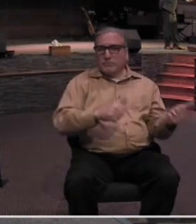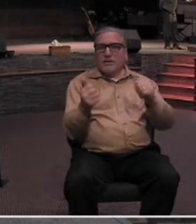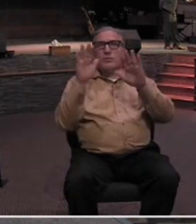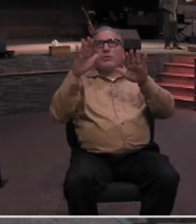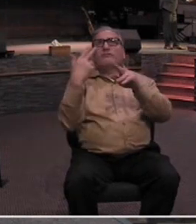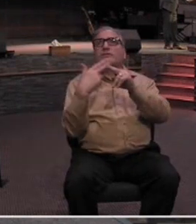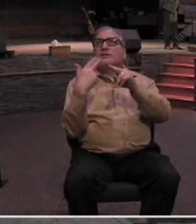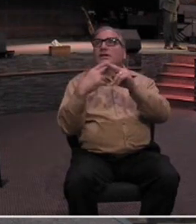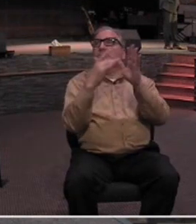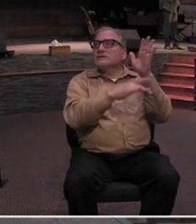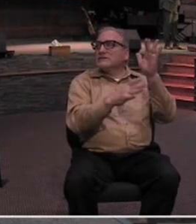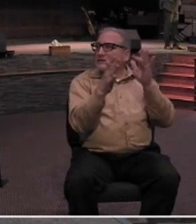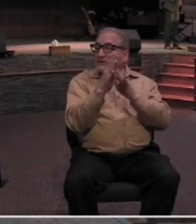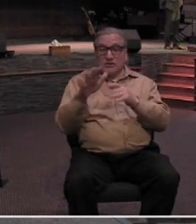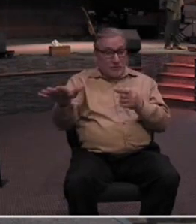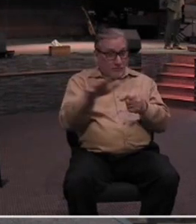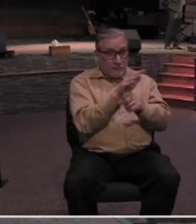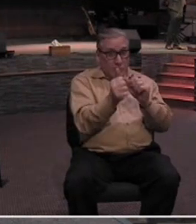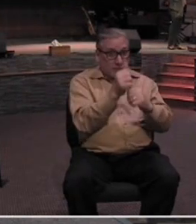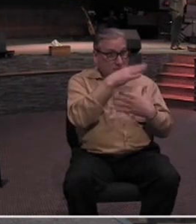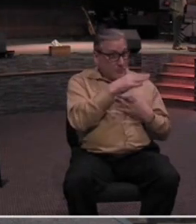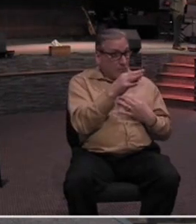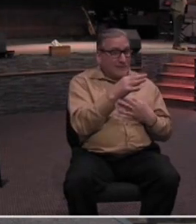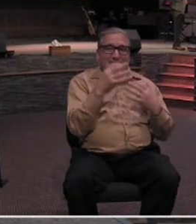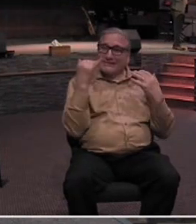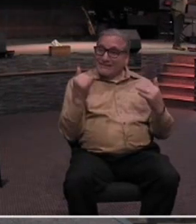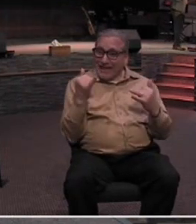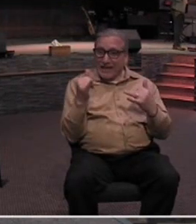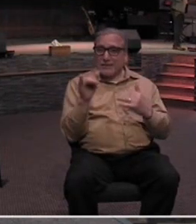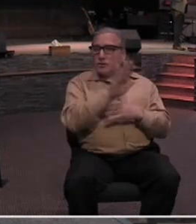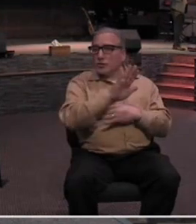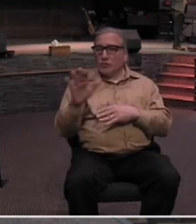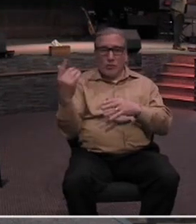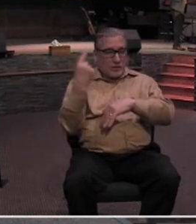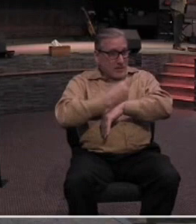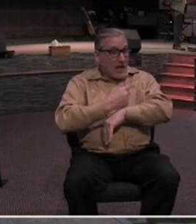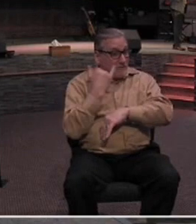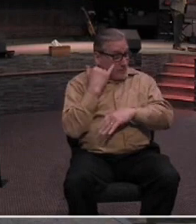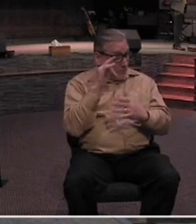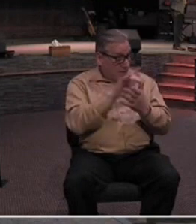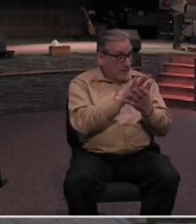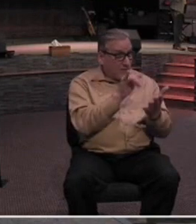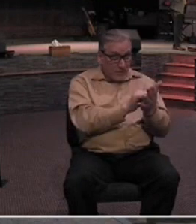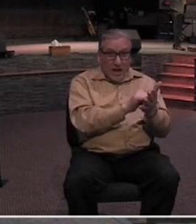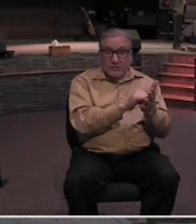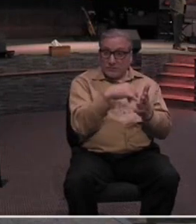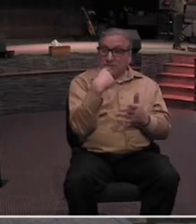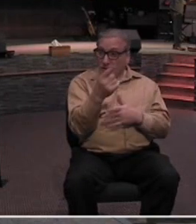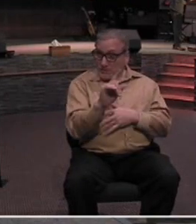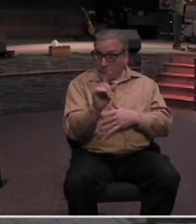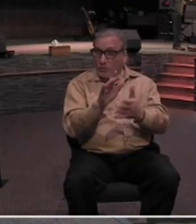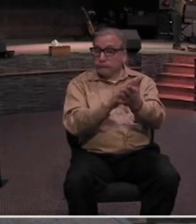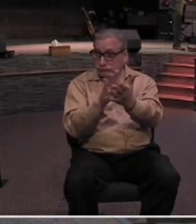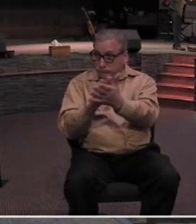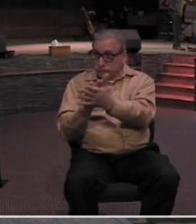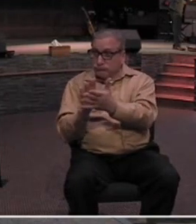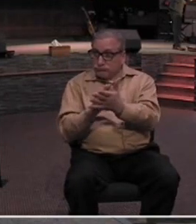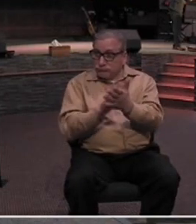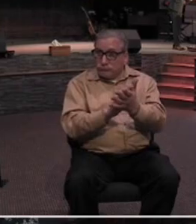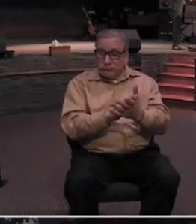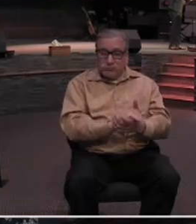Jesus and filled with His Spirit, today is your day. If you believe that, can somebody clap your hands and can somebody shout hallelujah?